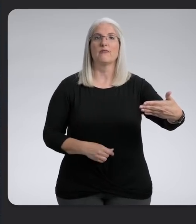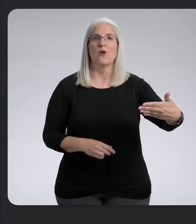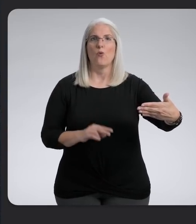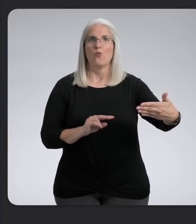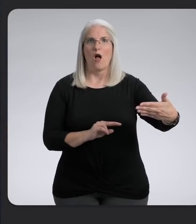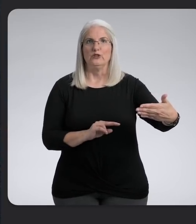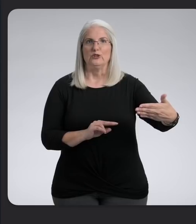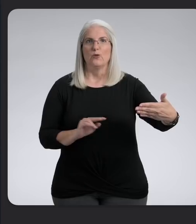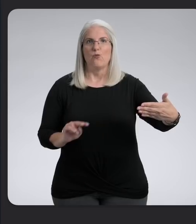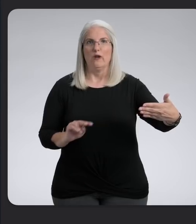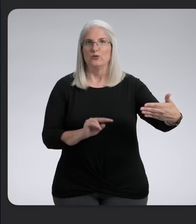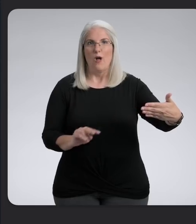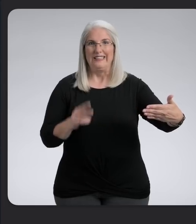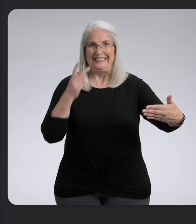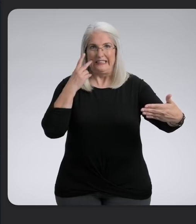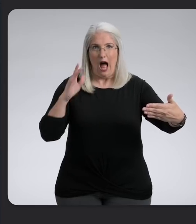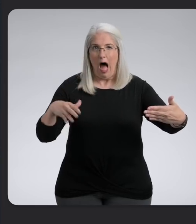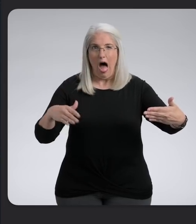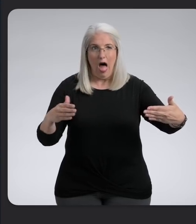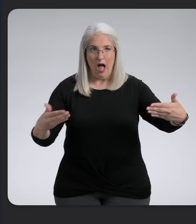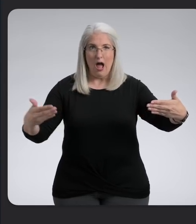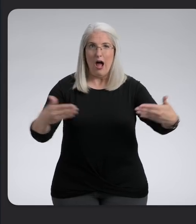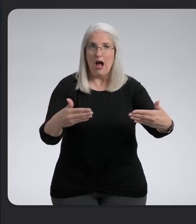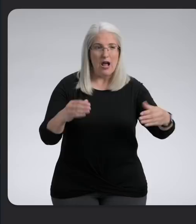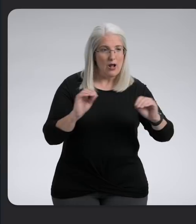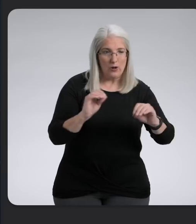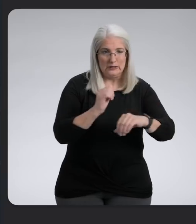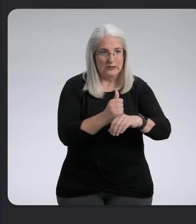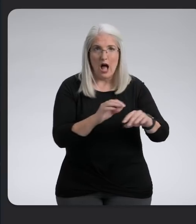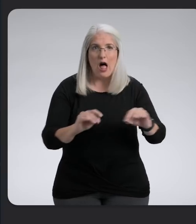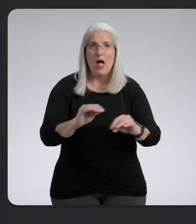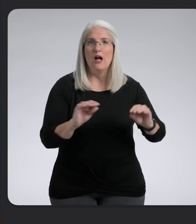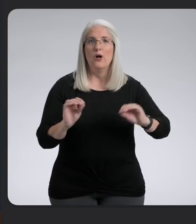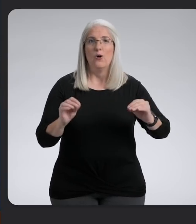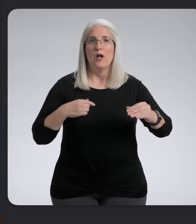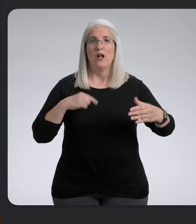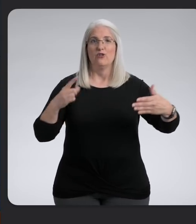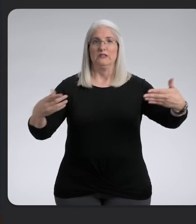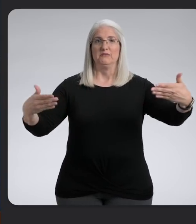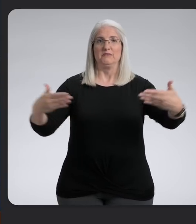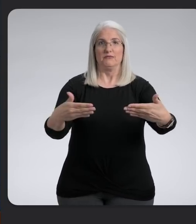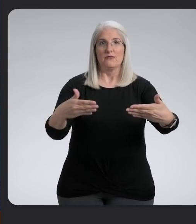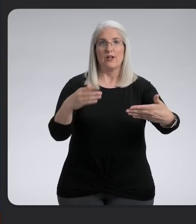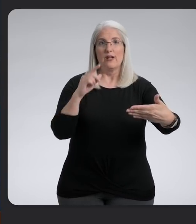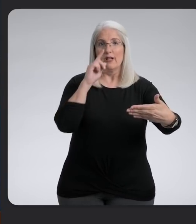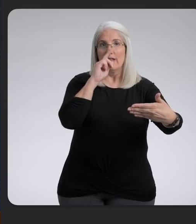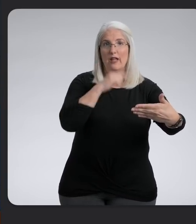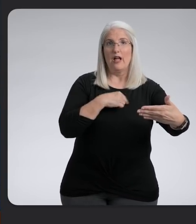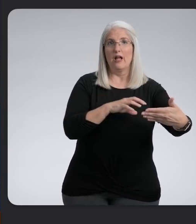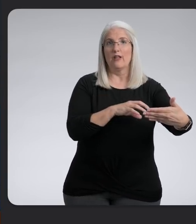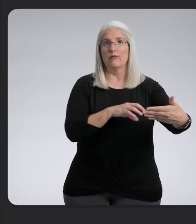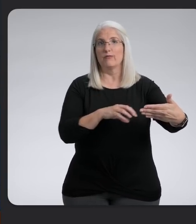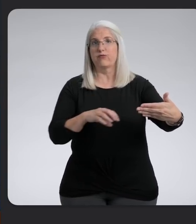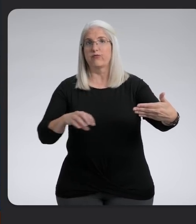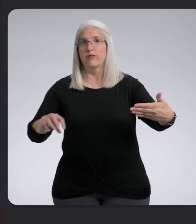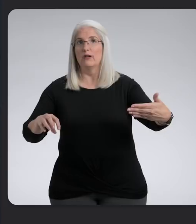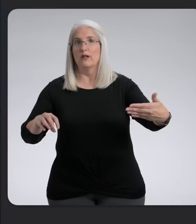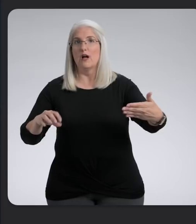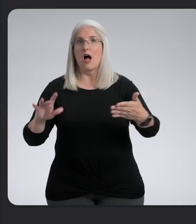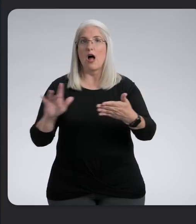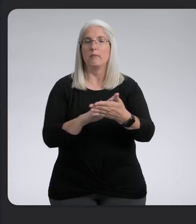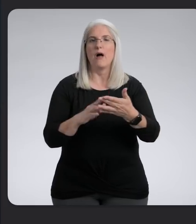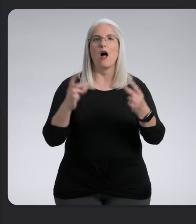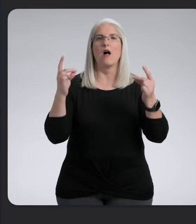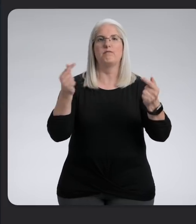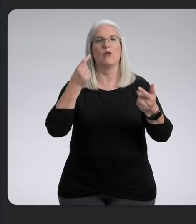Without any other setup, I'm going to simply move my Mac cursor towards my iPad, and the iPad automatically recognizes it.